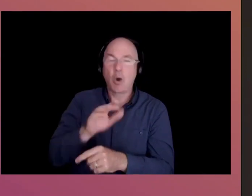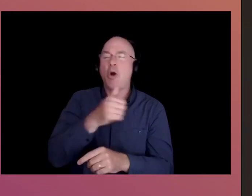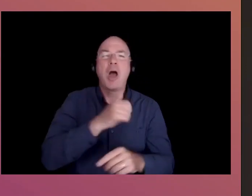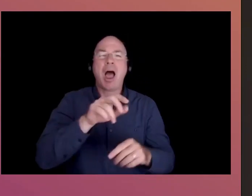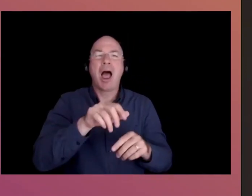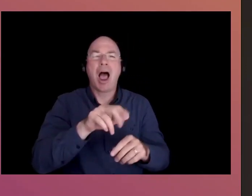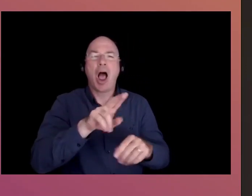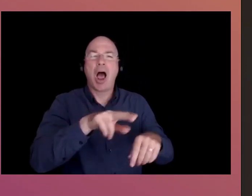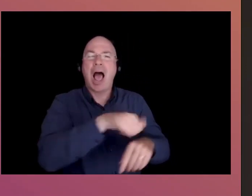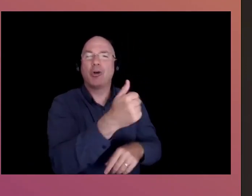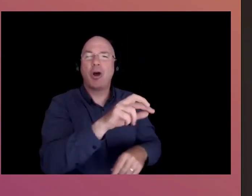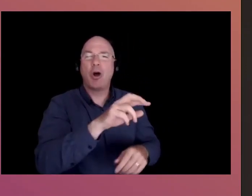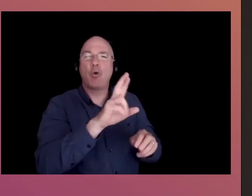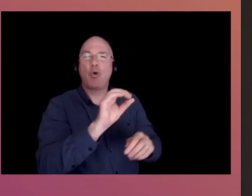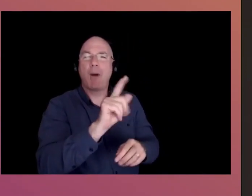So